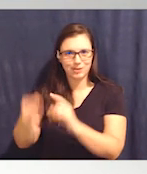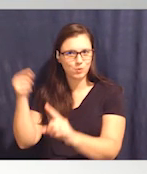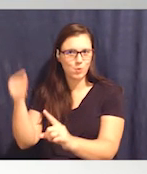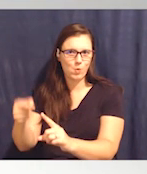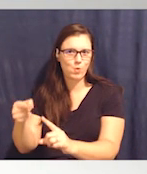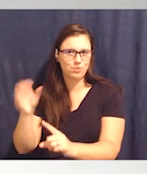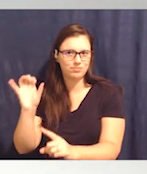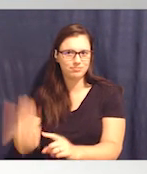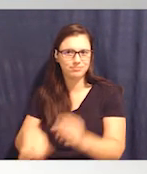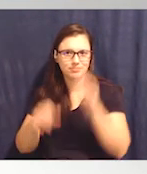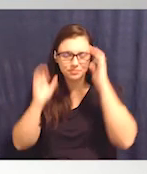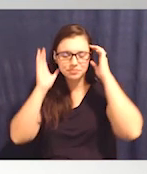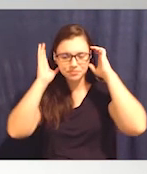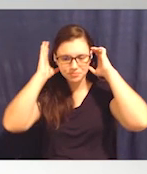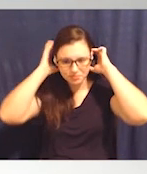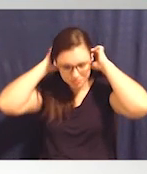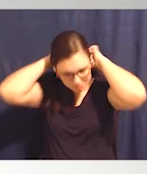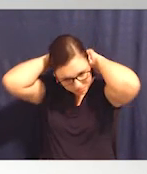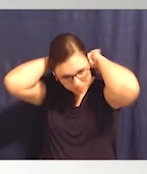This is Ian today.